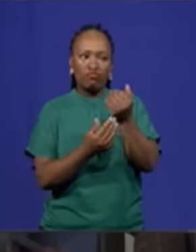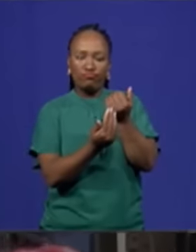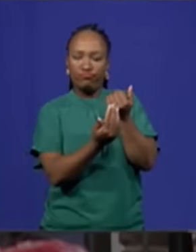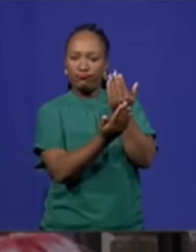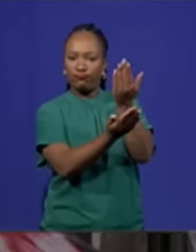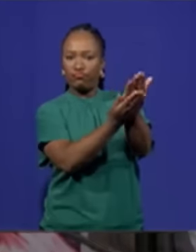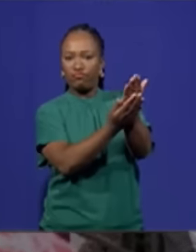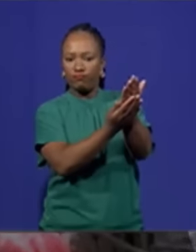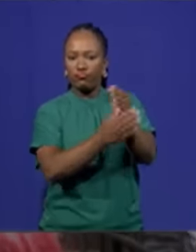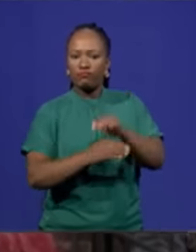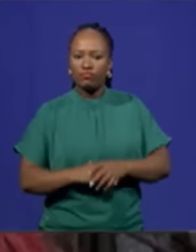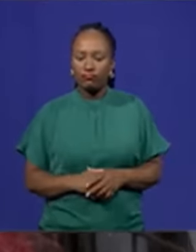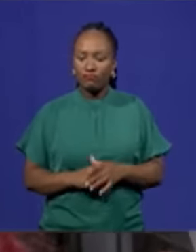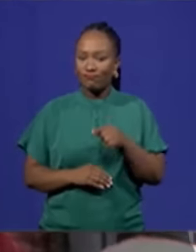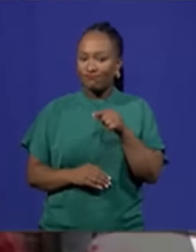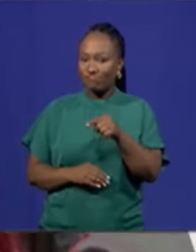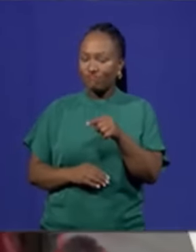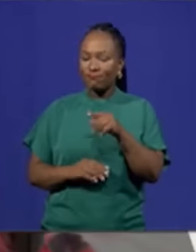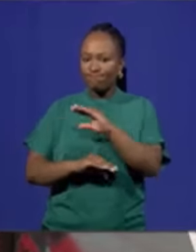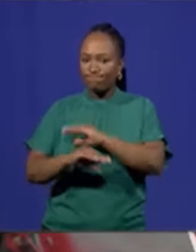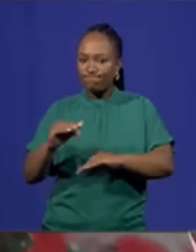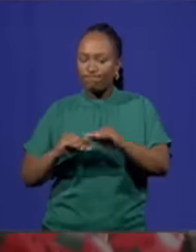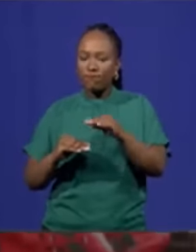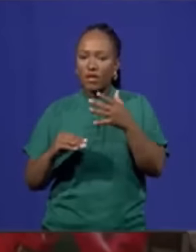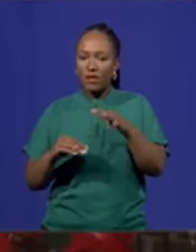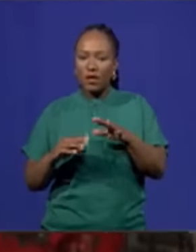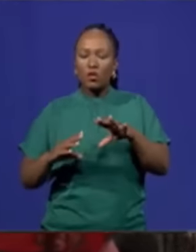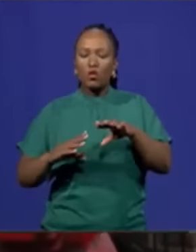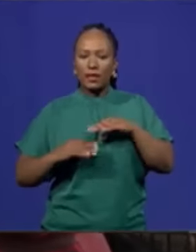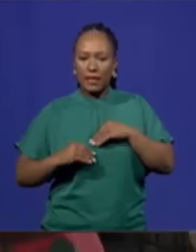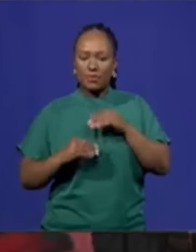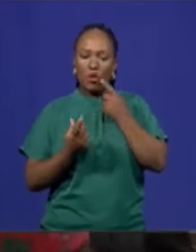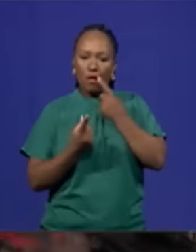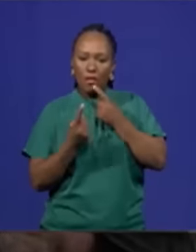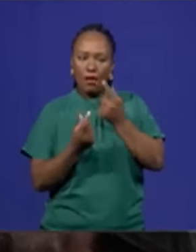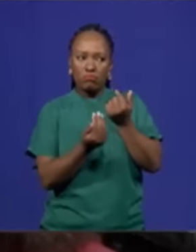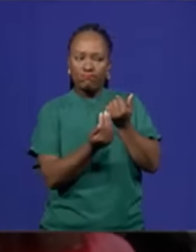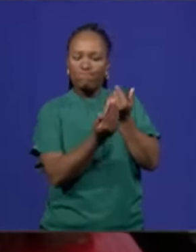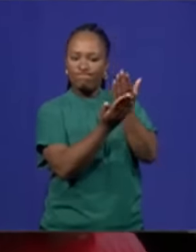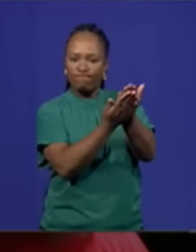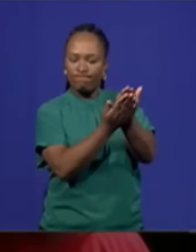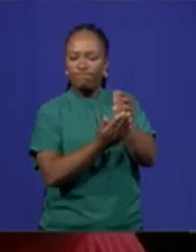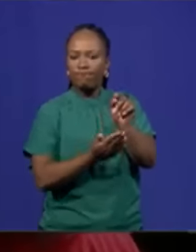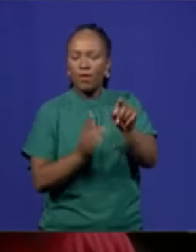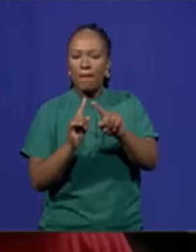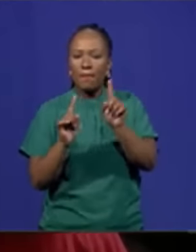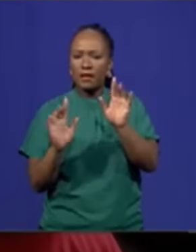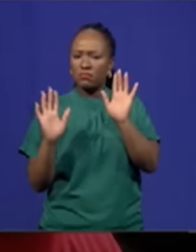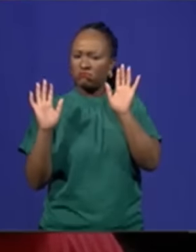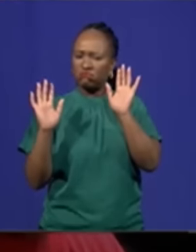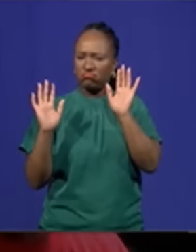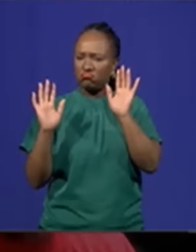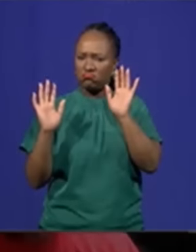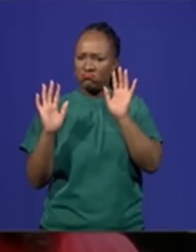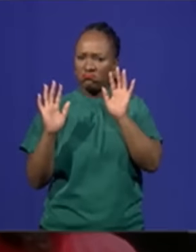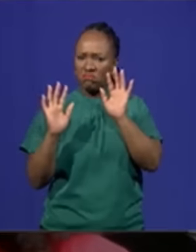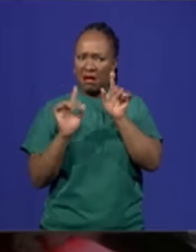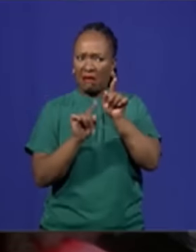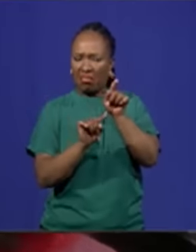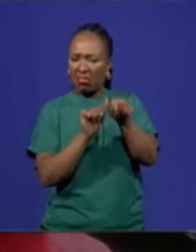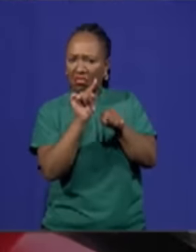Setheo se se aparetsweng ke dipuopuo se amogetse lekwalo la dingongorego le fa go le jalo se ganeditse thata ditatofatso